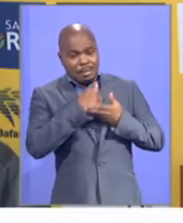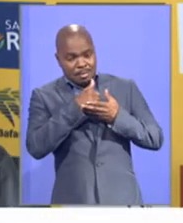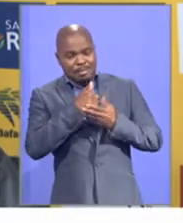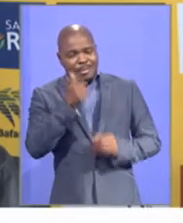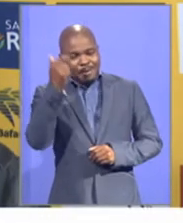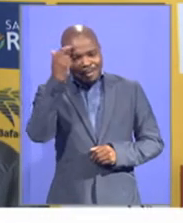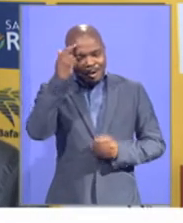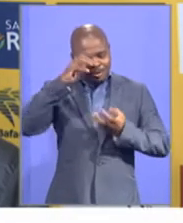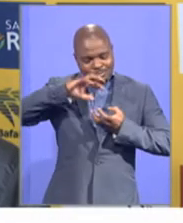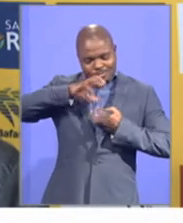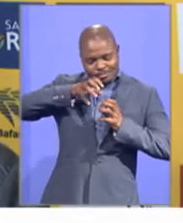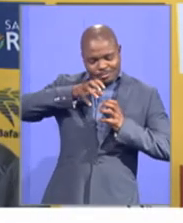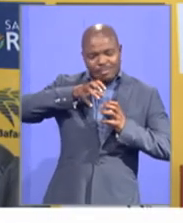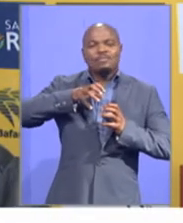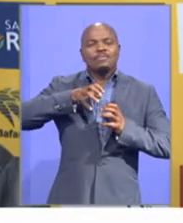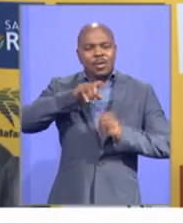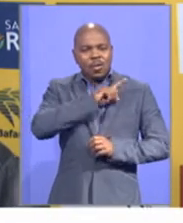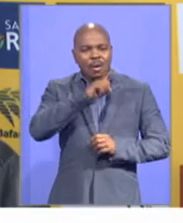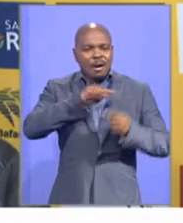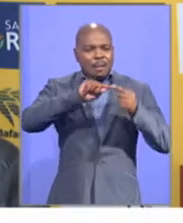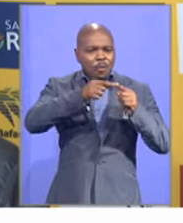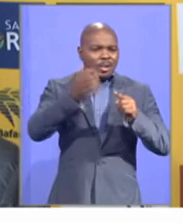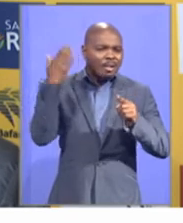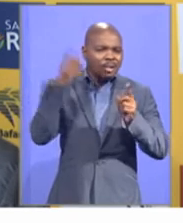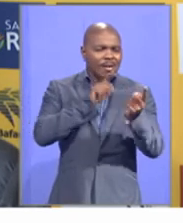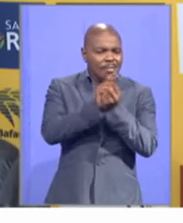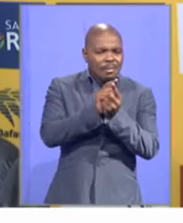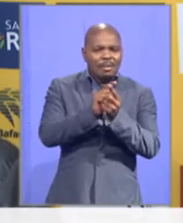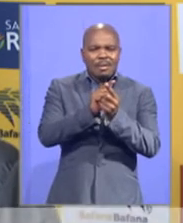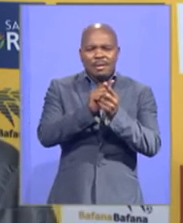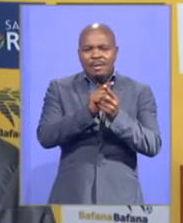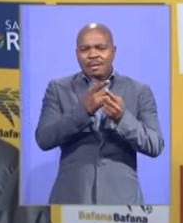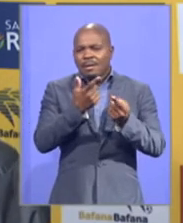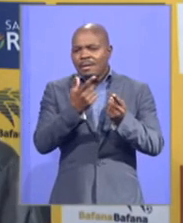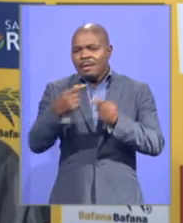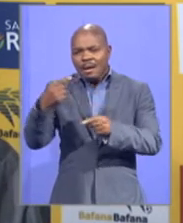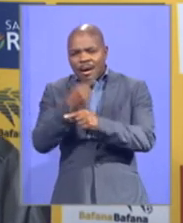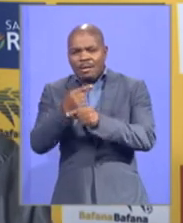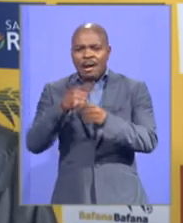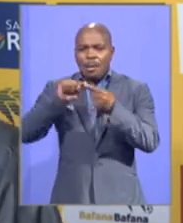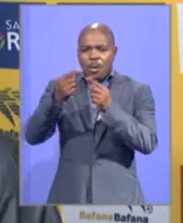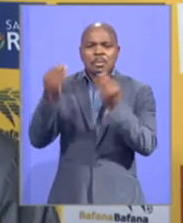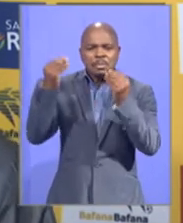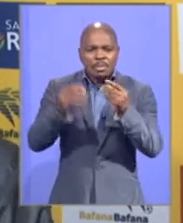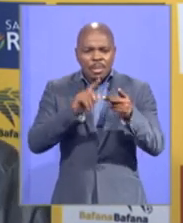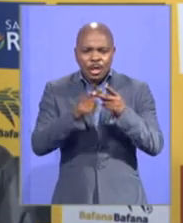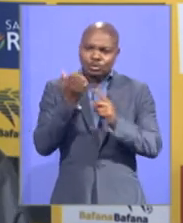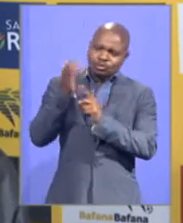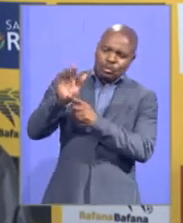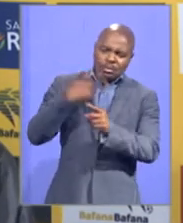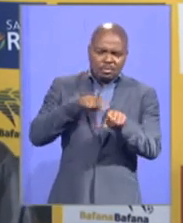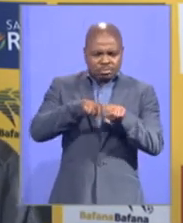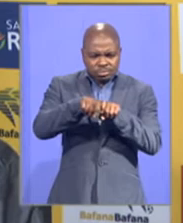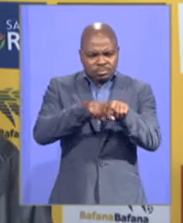mind, having picked up points against, teams like Ghana, and show that we can